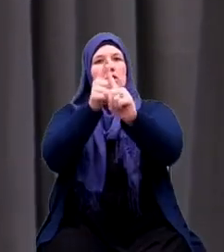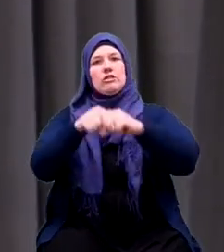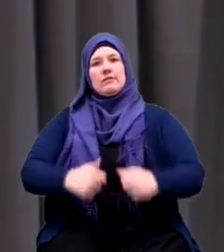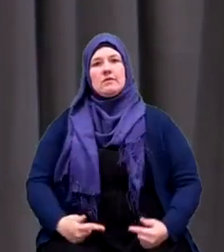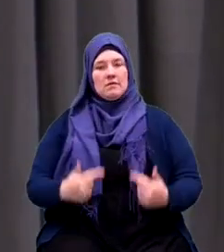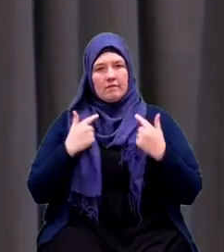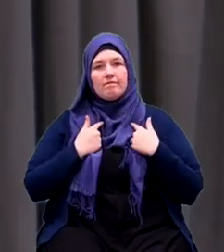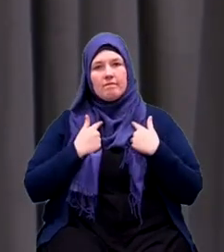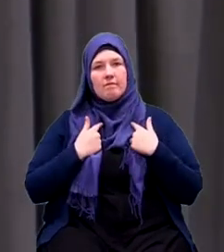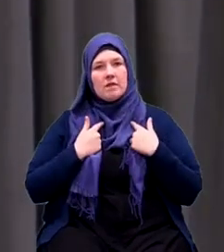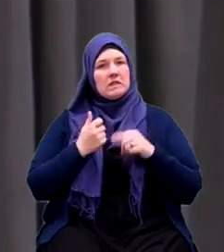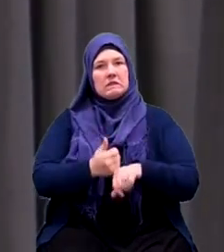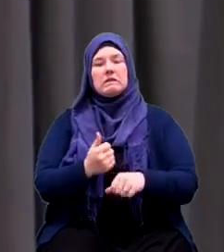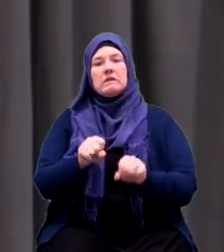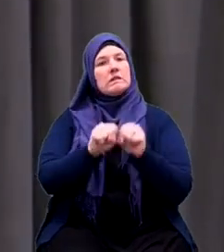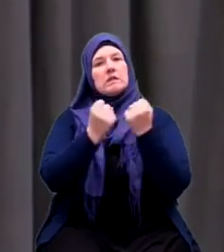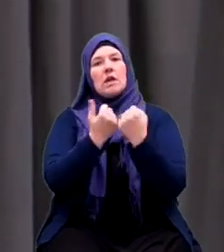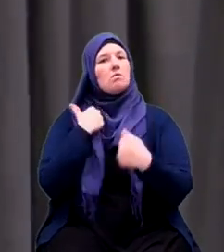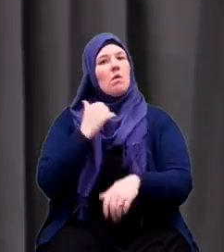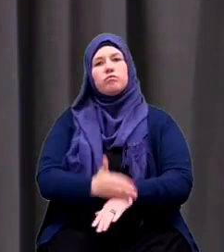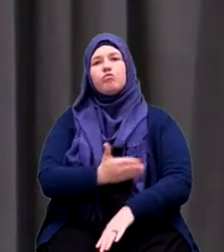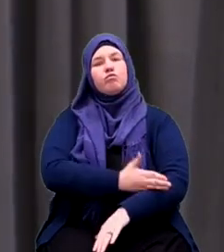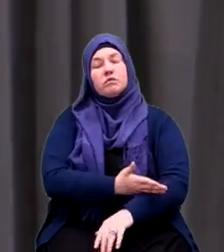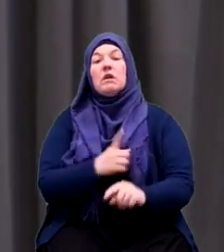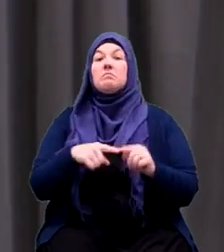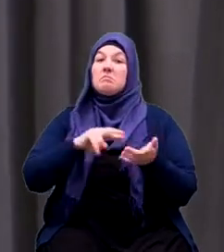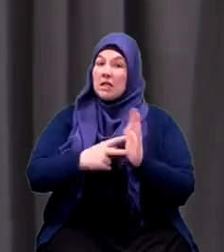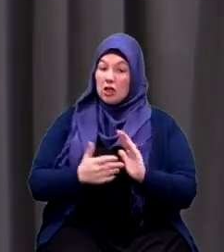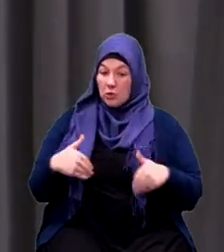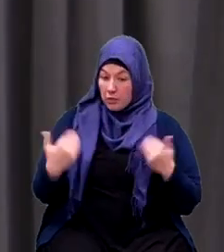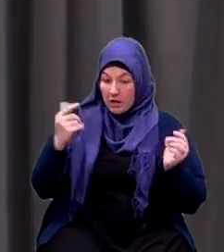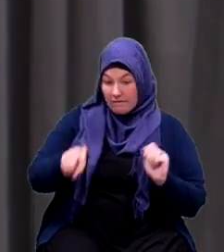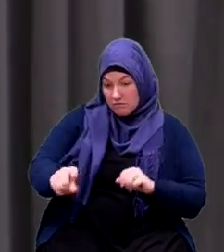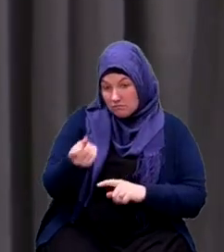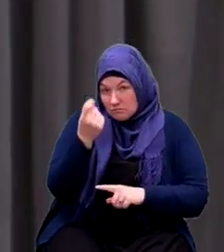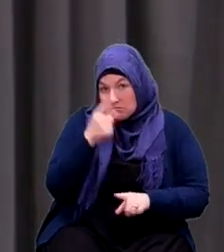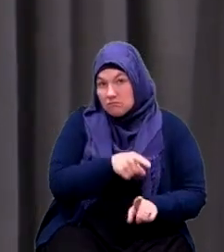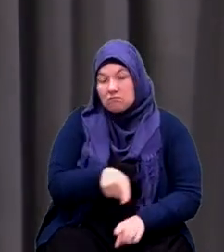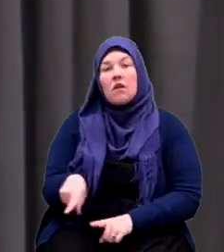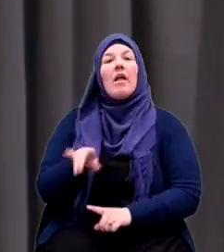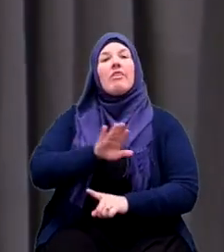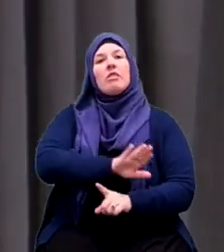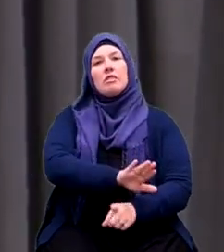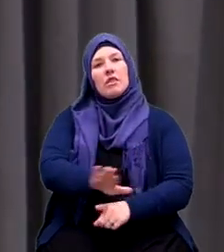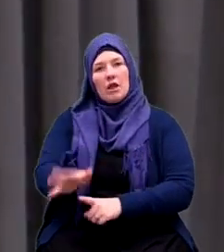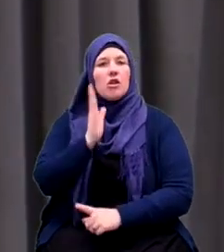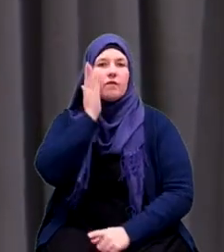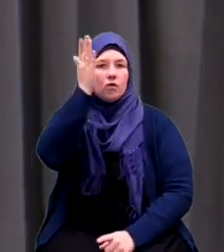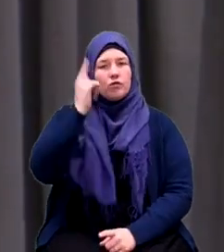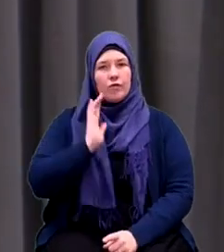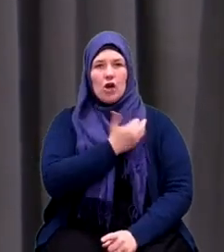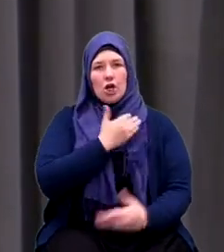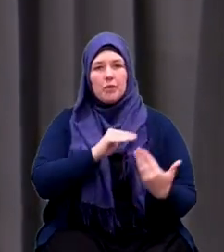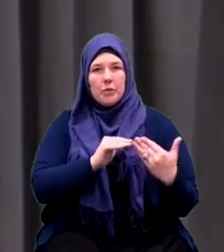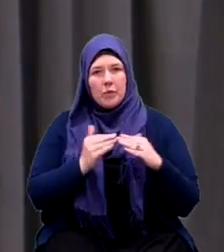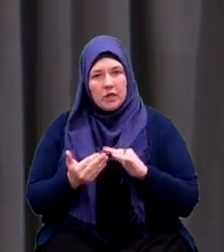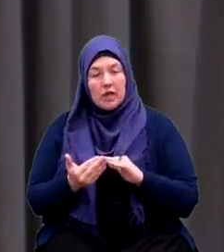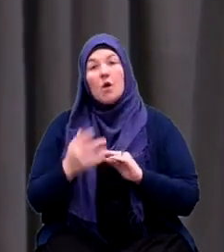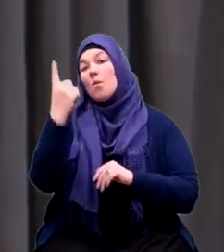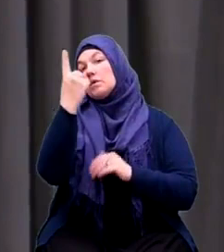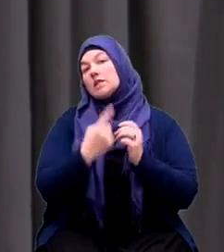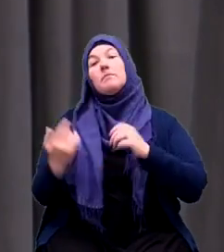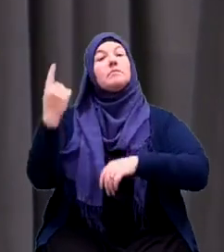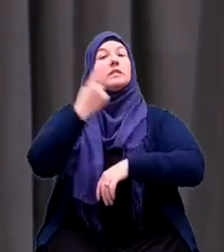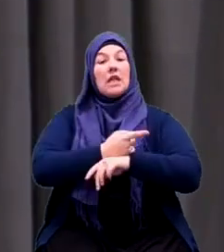life. So we want our youth to understand that they are the future. One